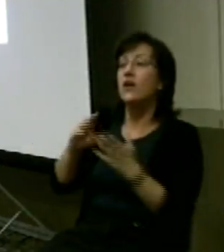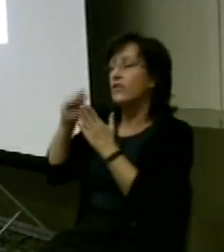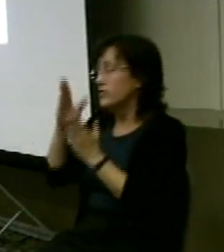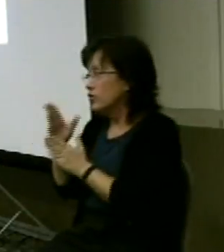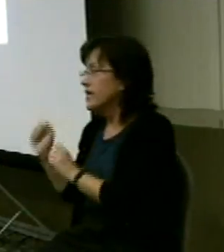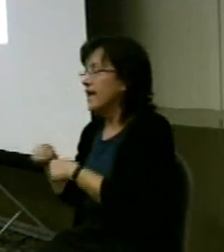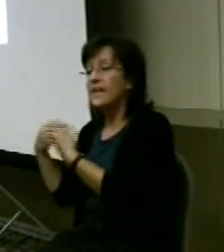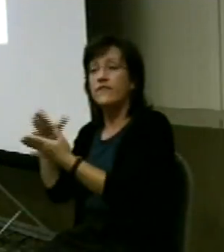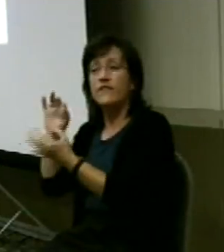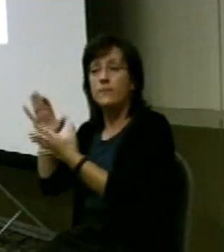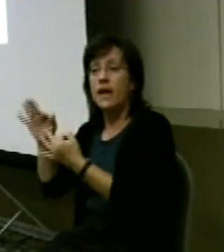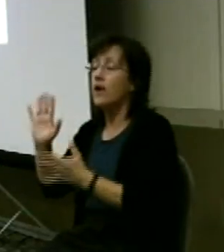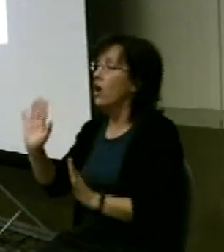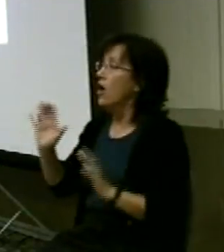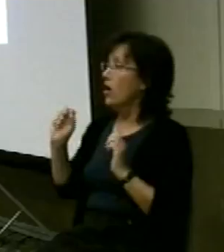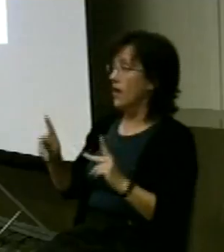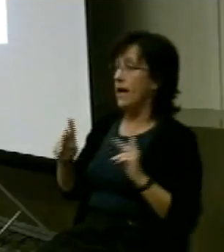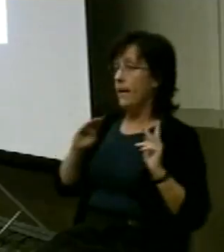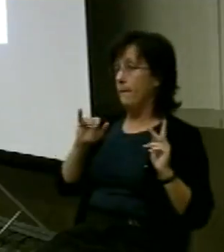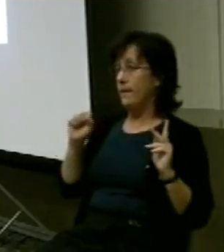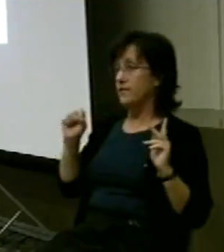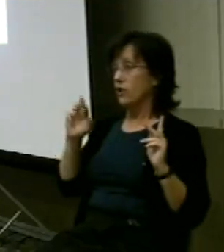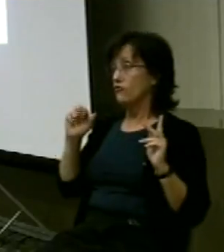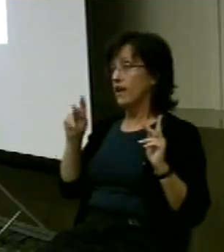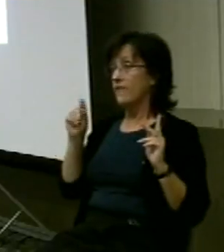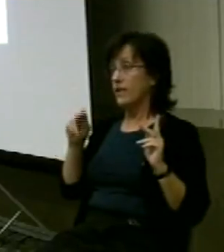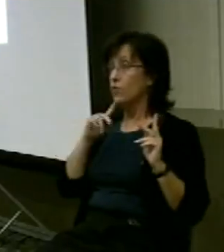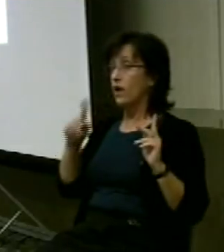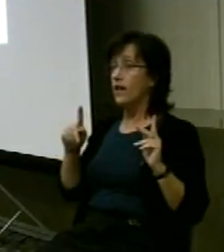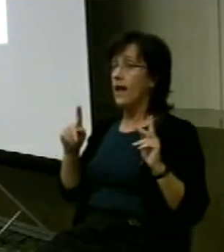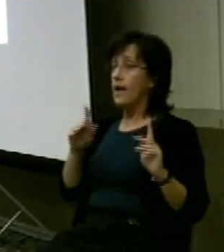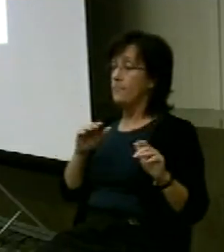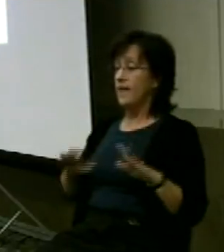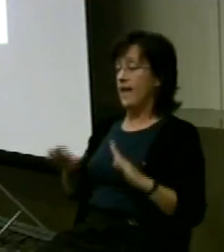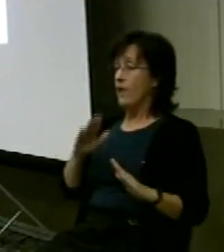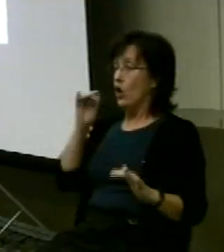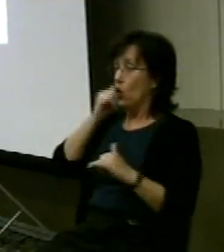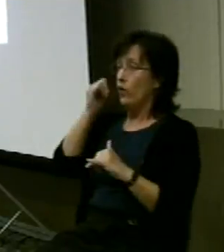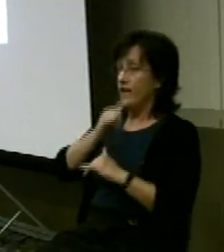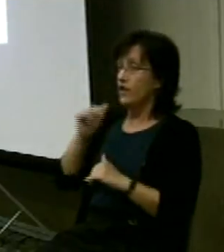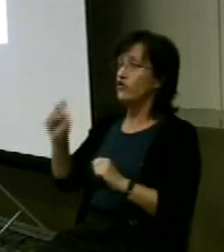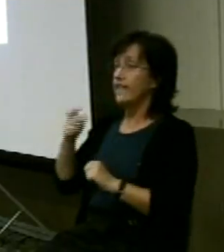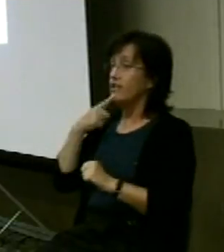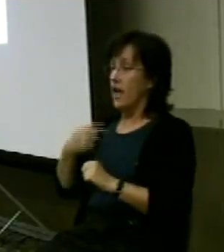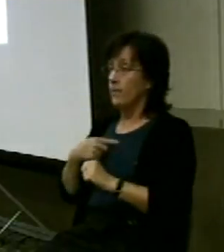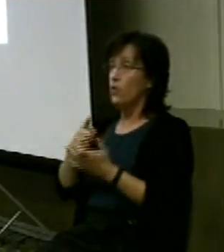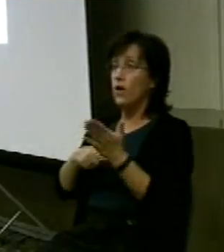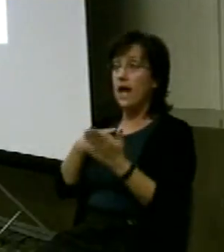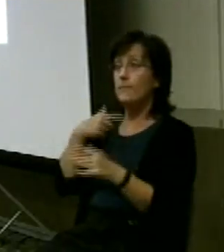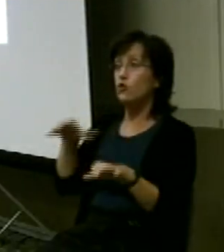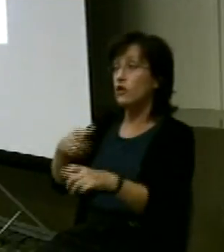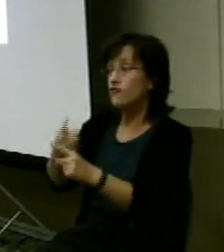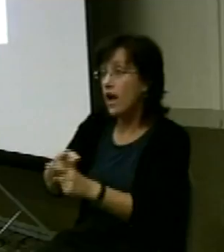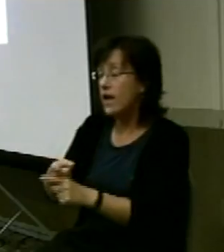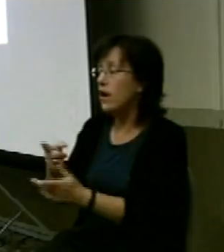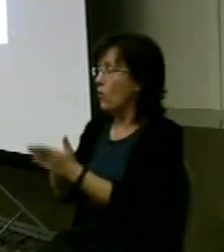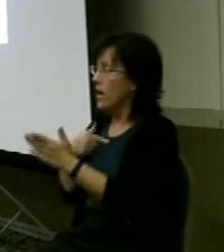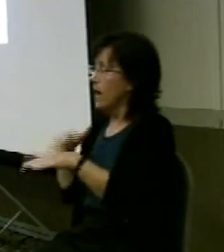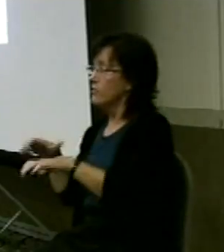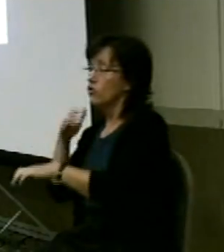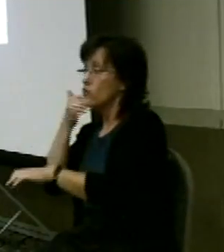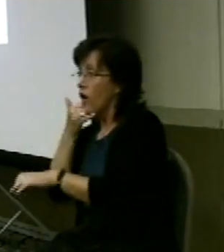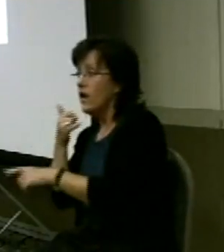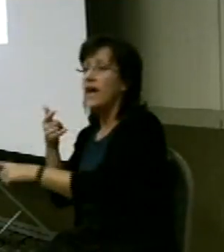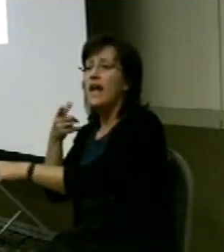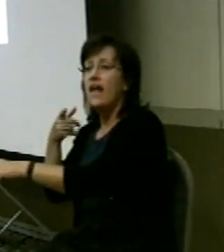Okay, Miss Raven is going to act goofy right now, and you need to tell me what I'm doing right and what I'm doing wrong, and have the student give you the